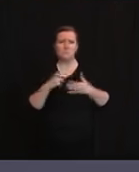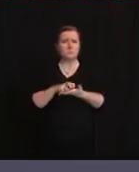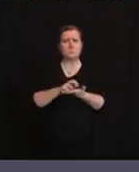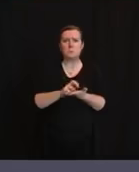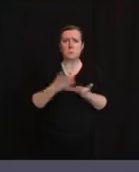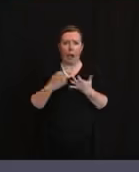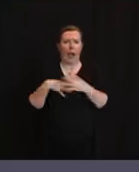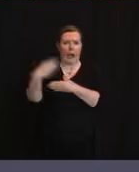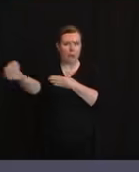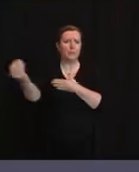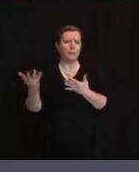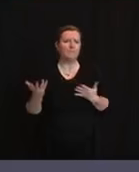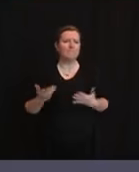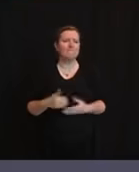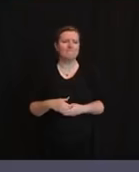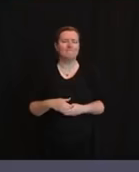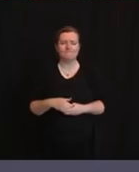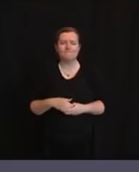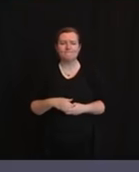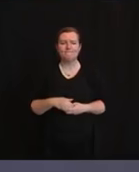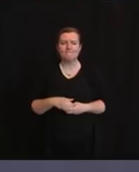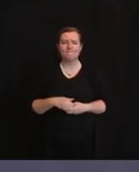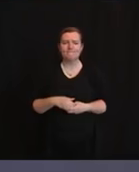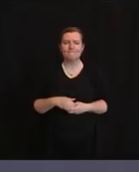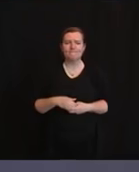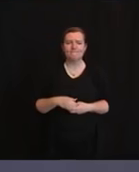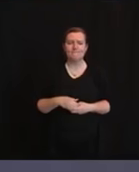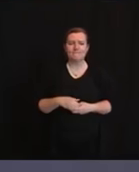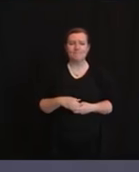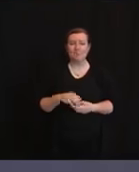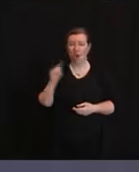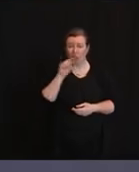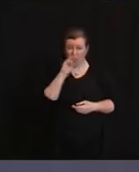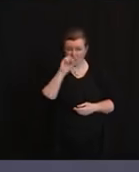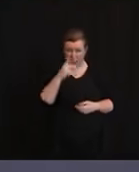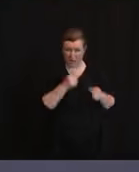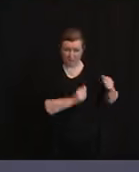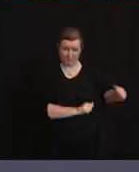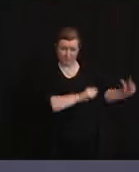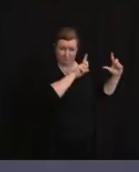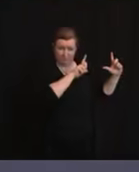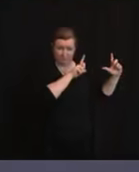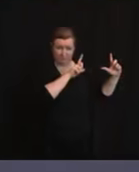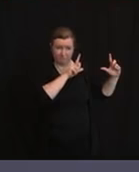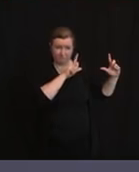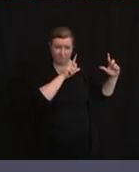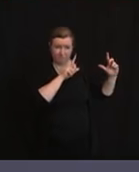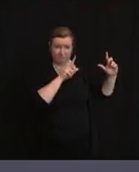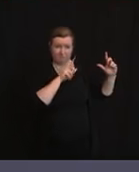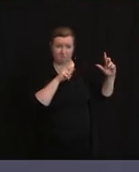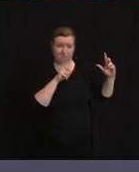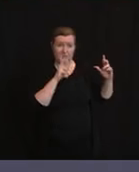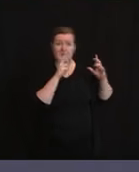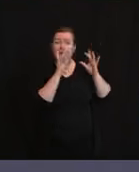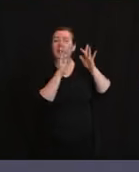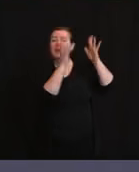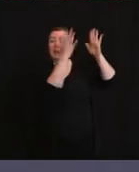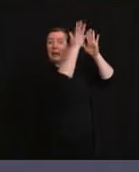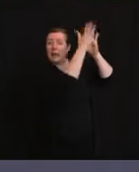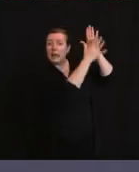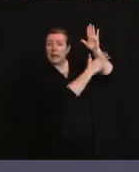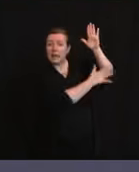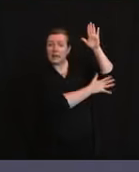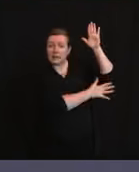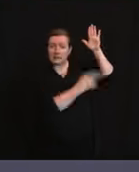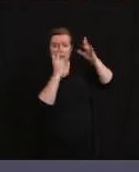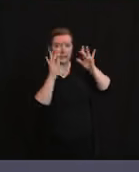is true, if you look at that heat map and you look at the hospitalizations, we have some good trends right now. But equally true is